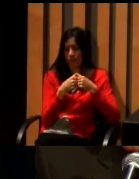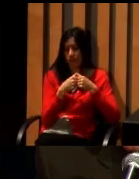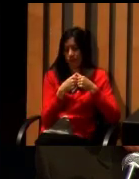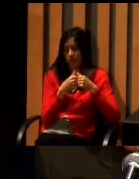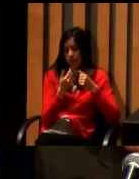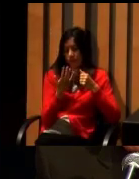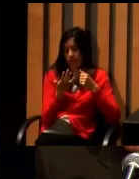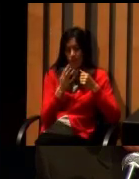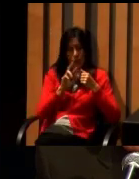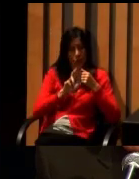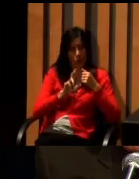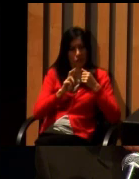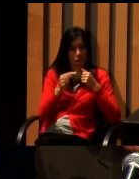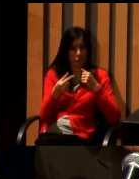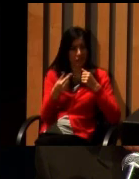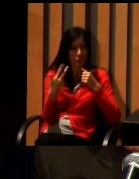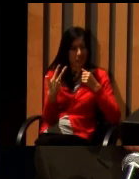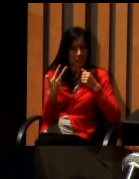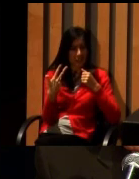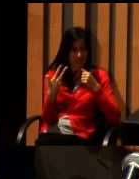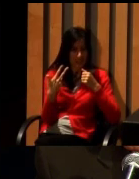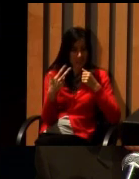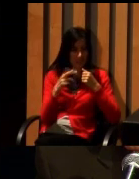Who was that? RG3.